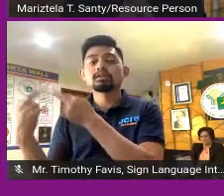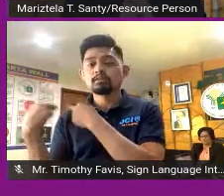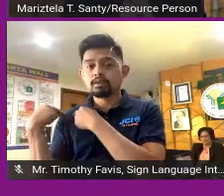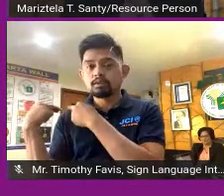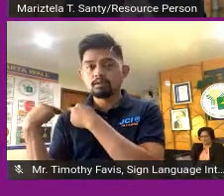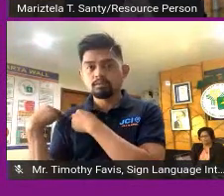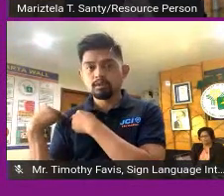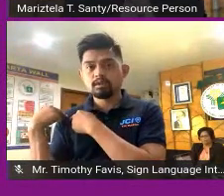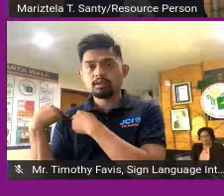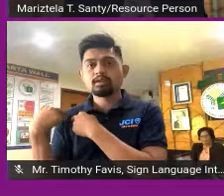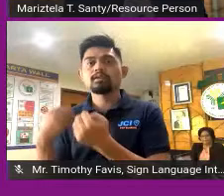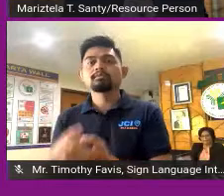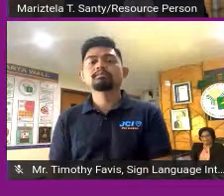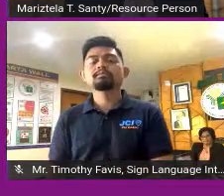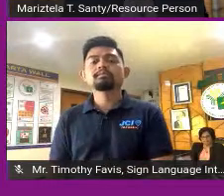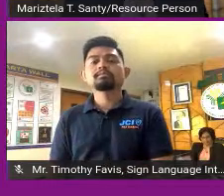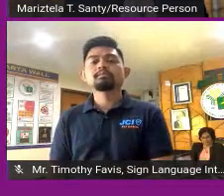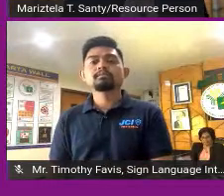domestic concerns.